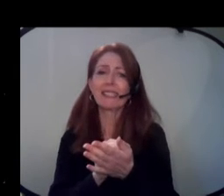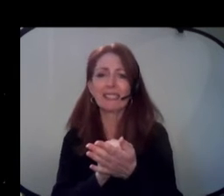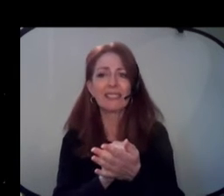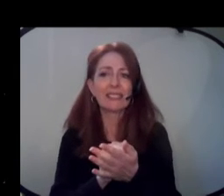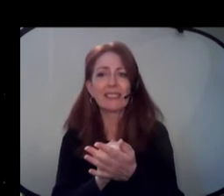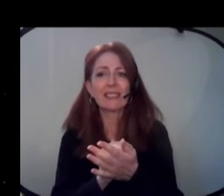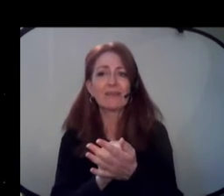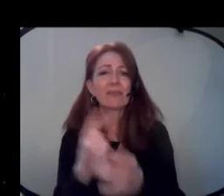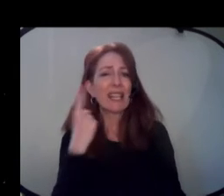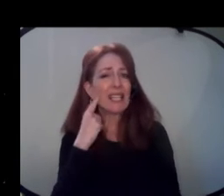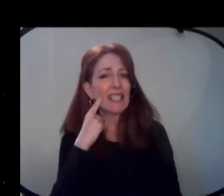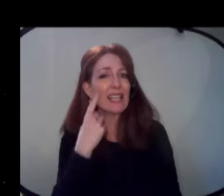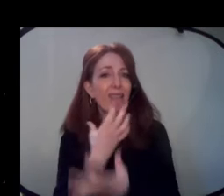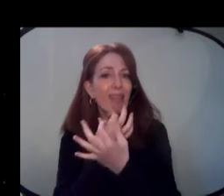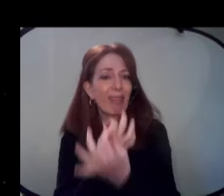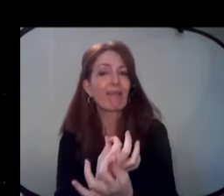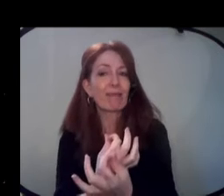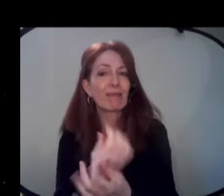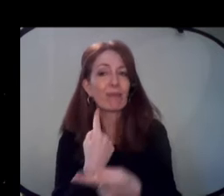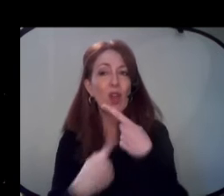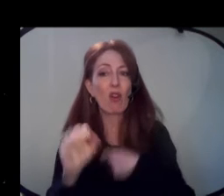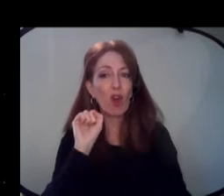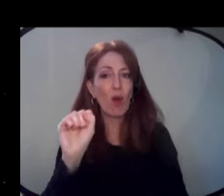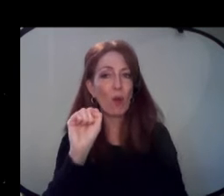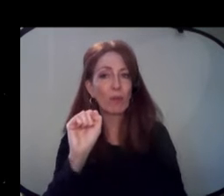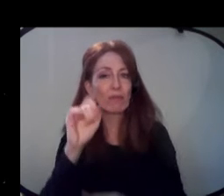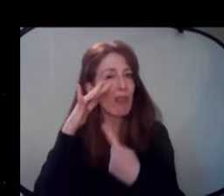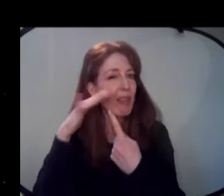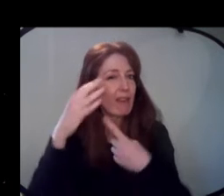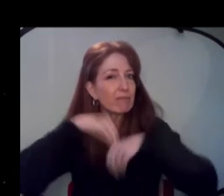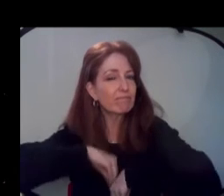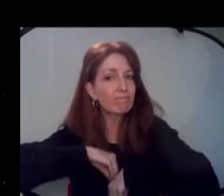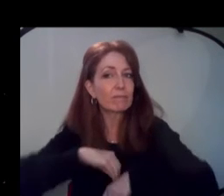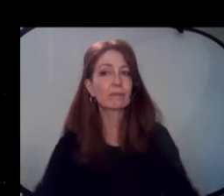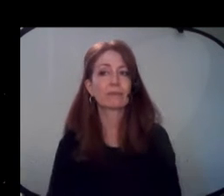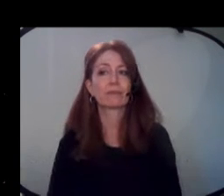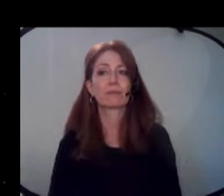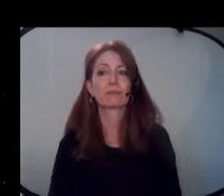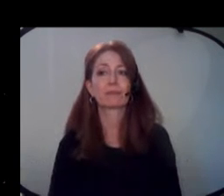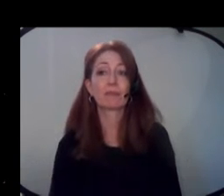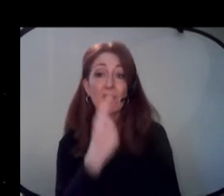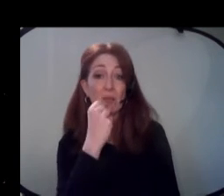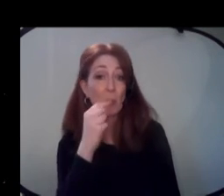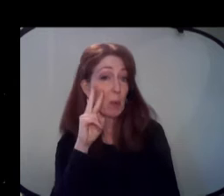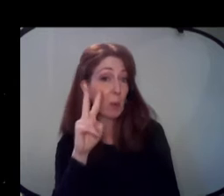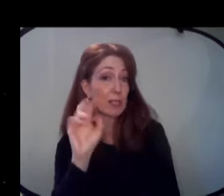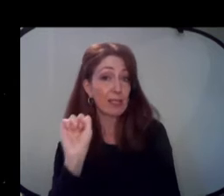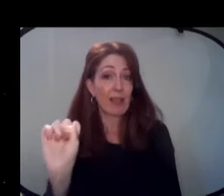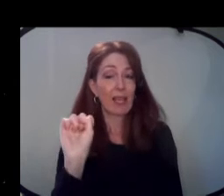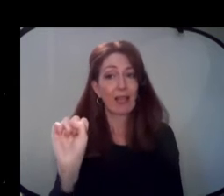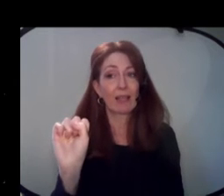own physiognomy in these various figures. But I don't know, it's probable that we see her here. And it may even